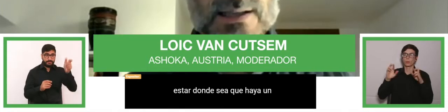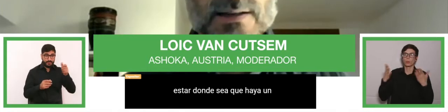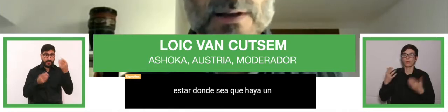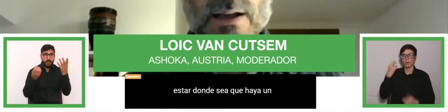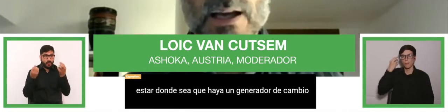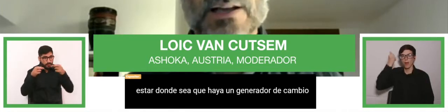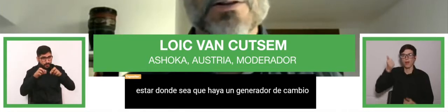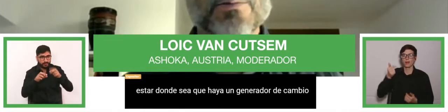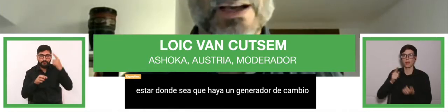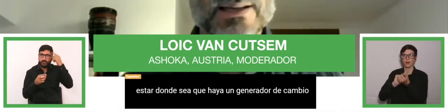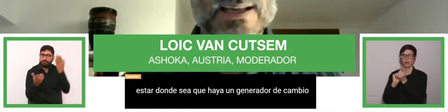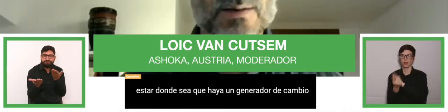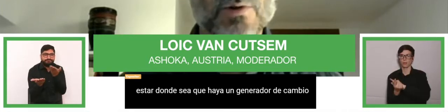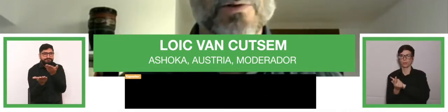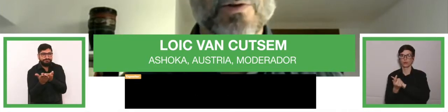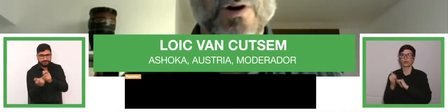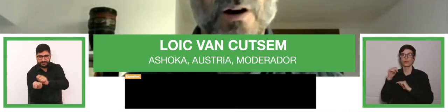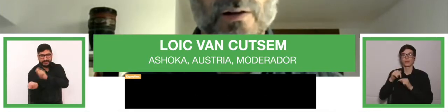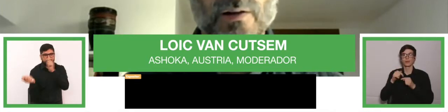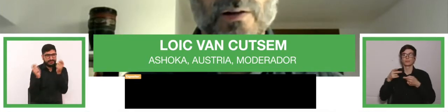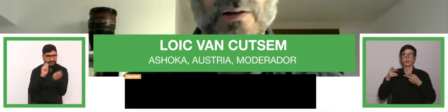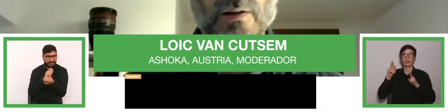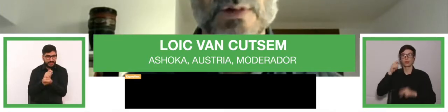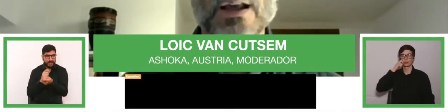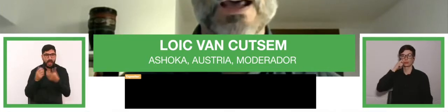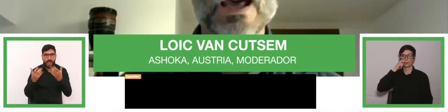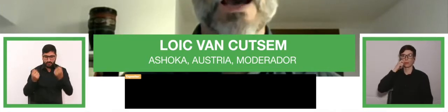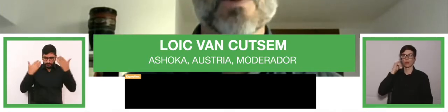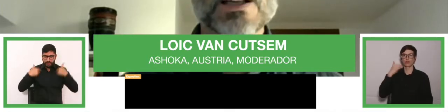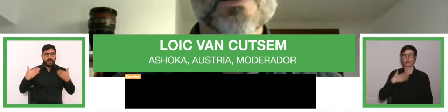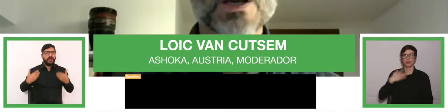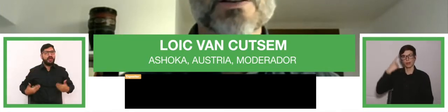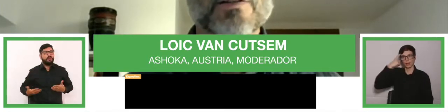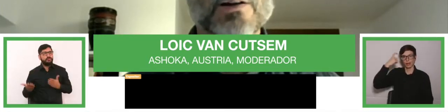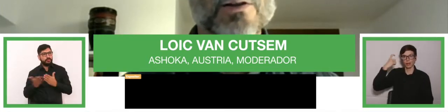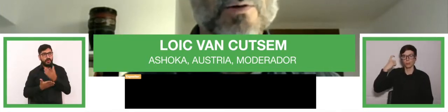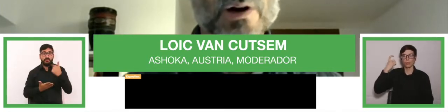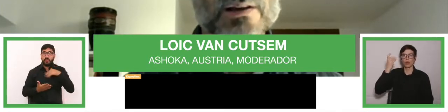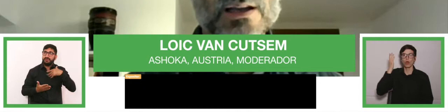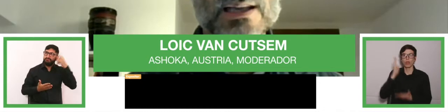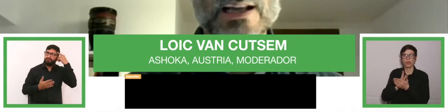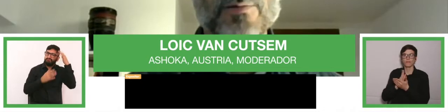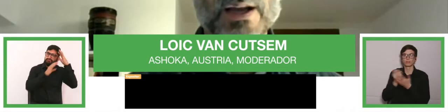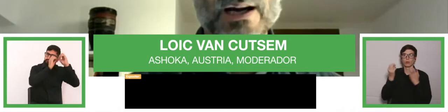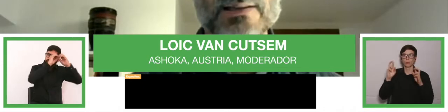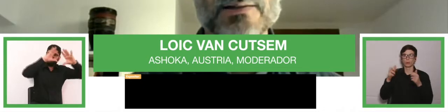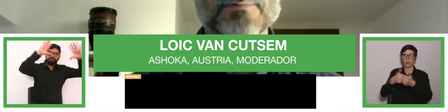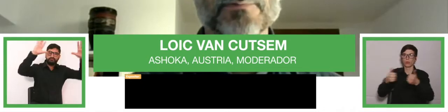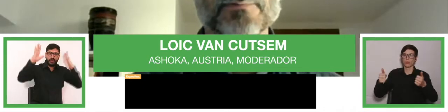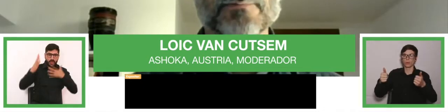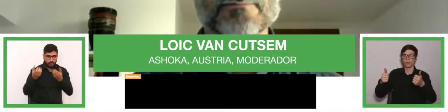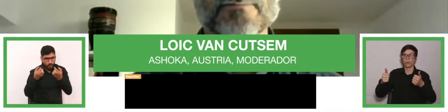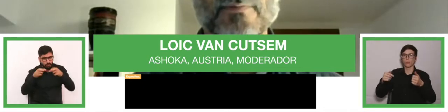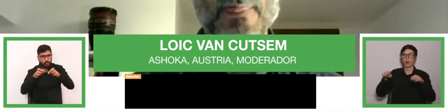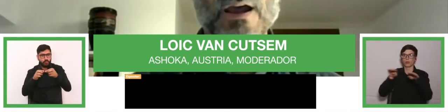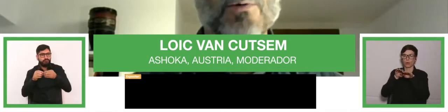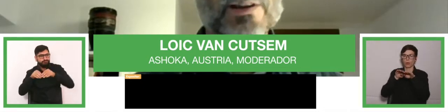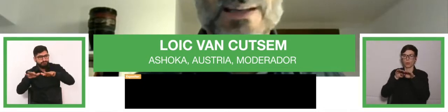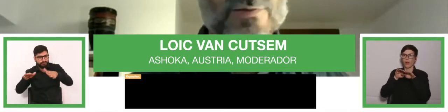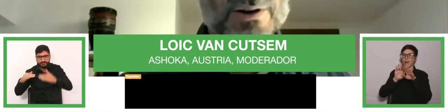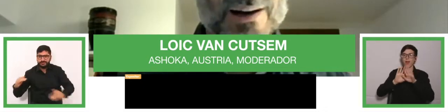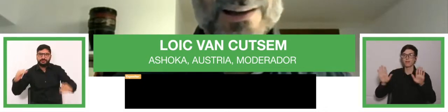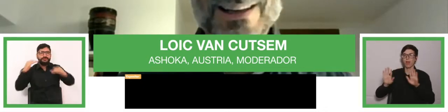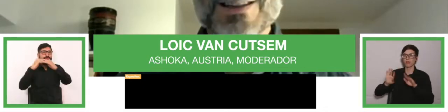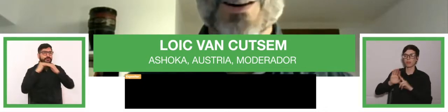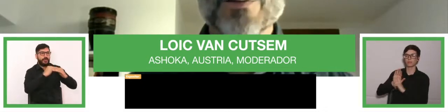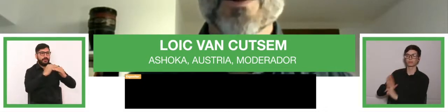human right and should be accessible to all. And we need to make sure that no one is left behind.